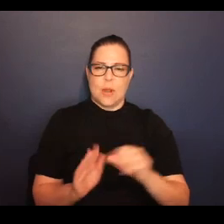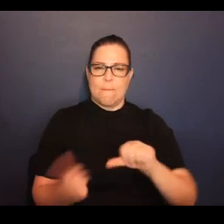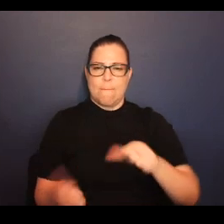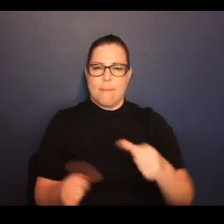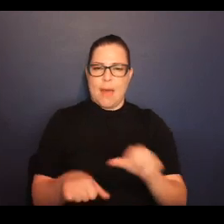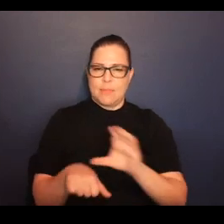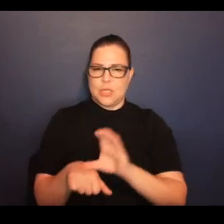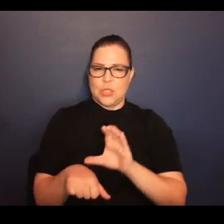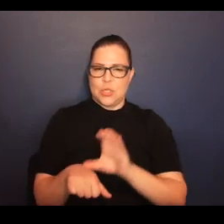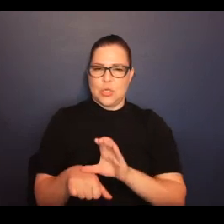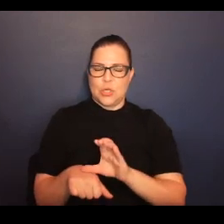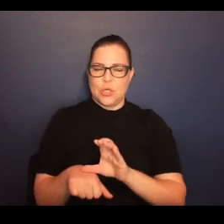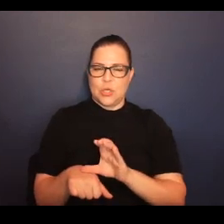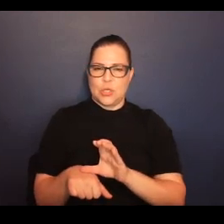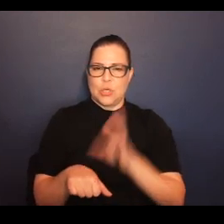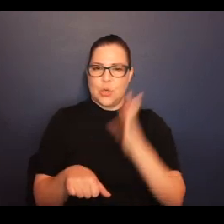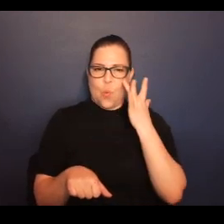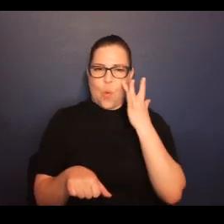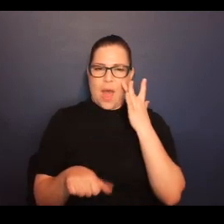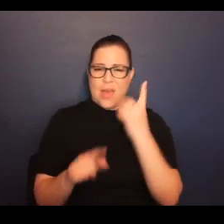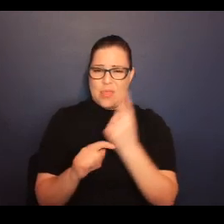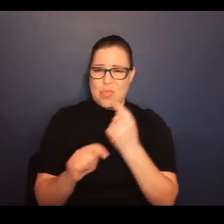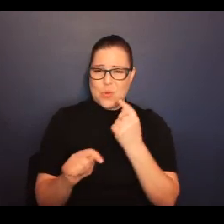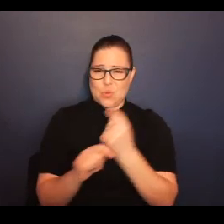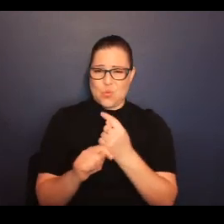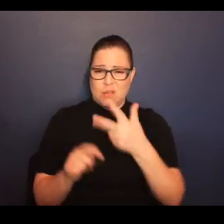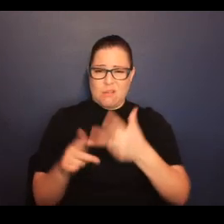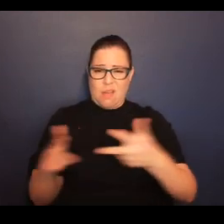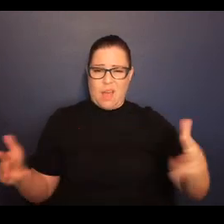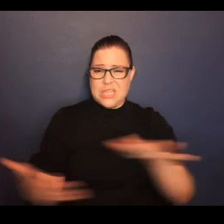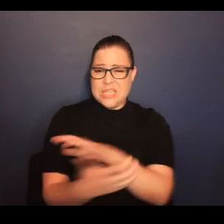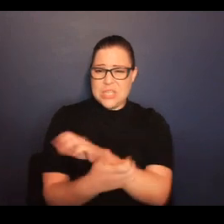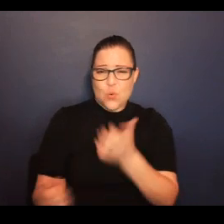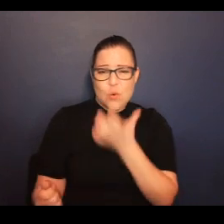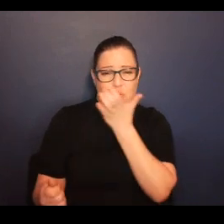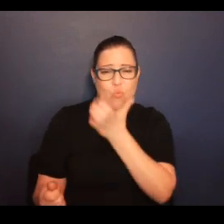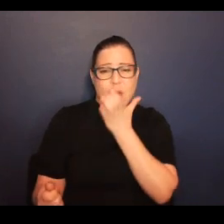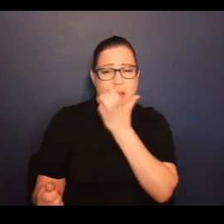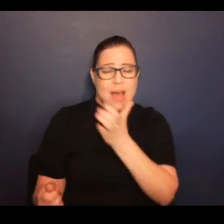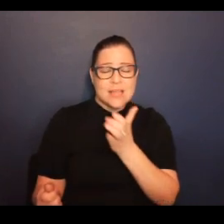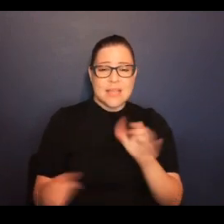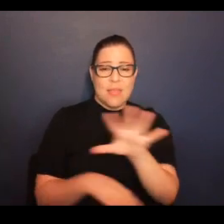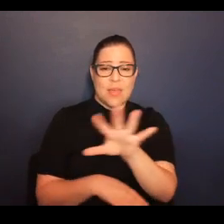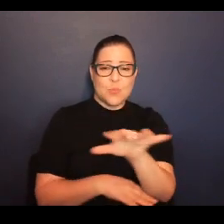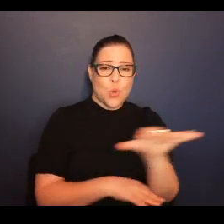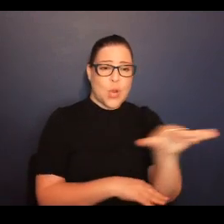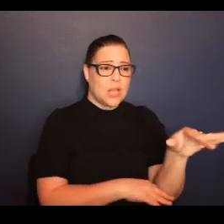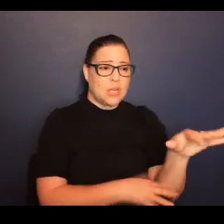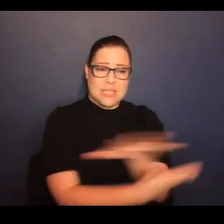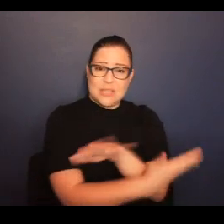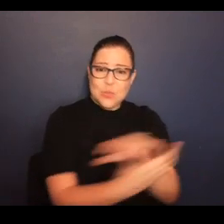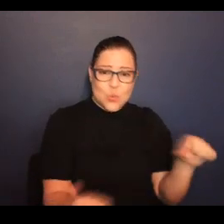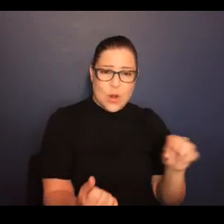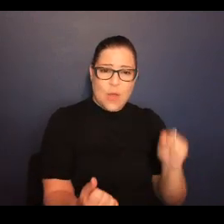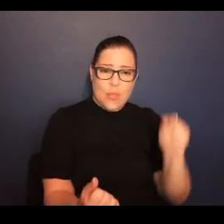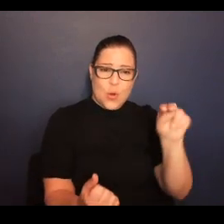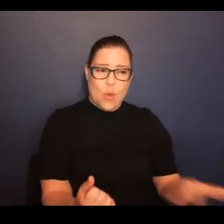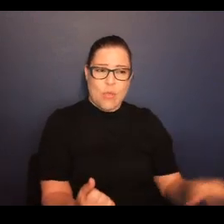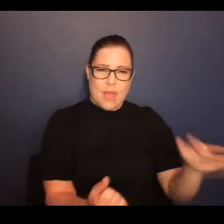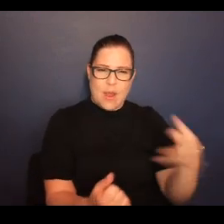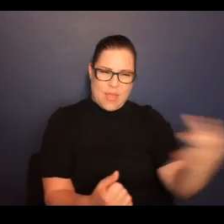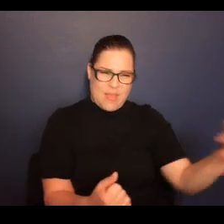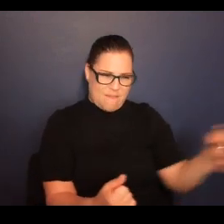the big trucks have completely destroyed that grass and broken up the sprinkler heads on the north side of the fence there